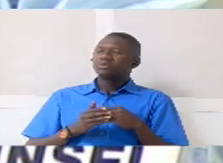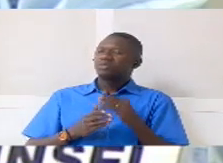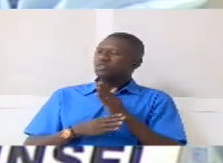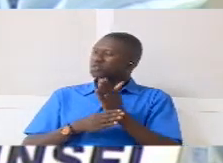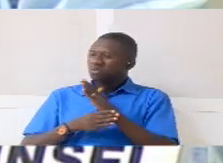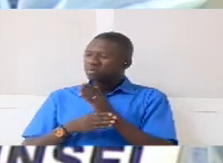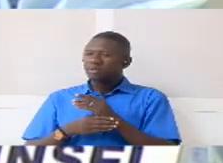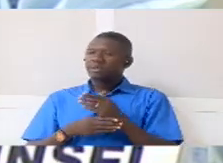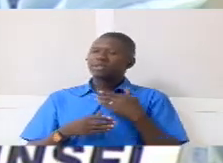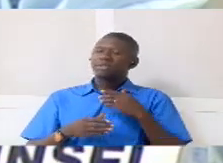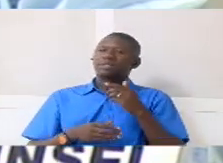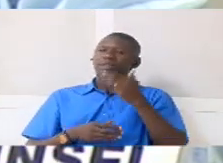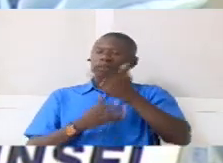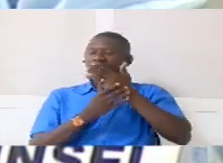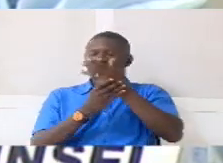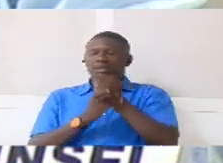and January